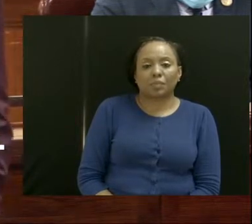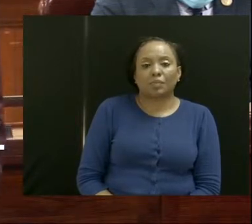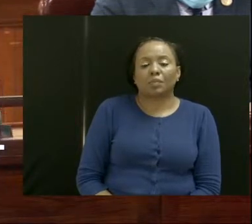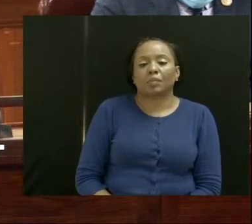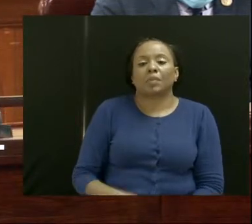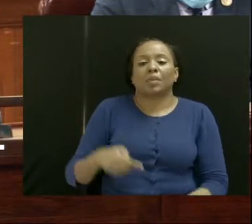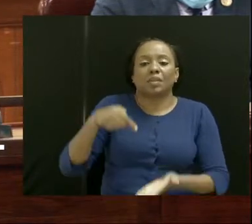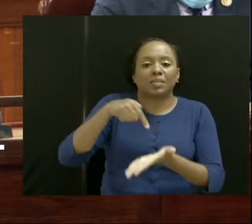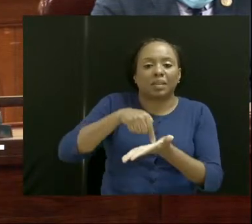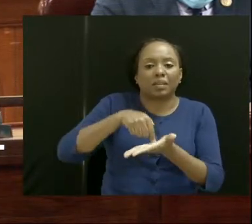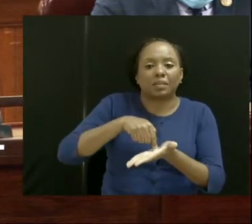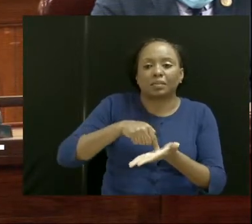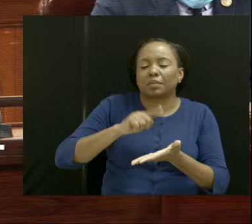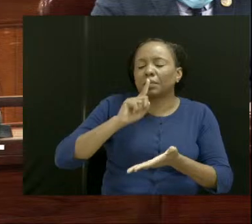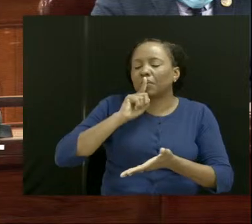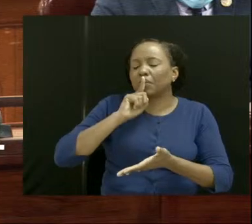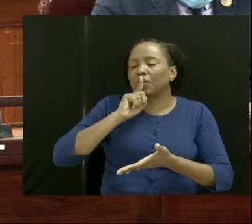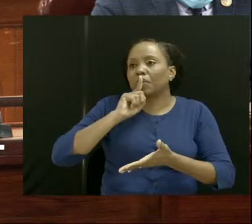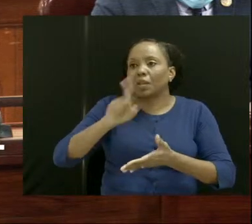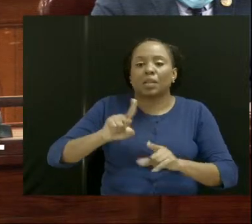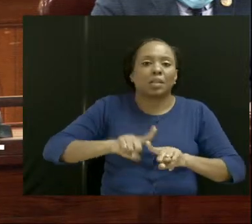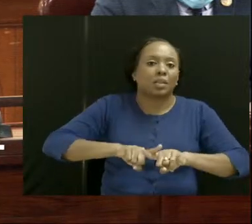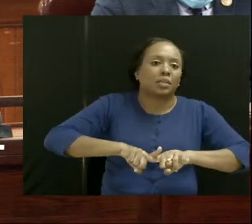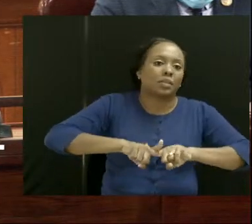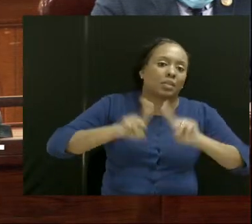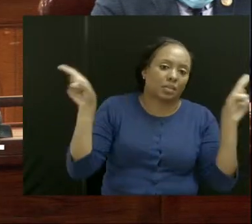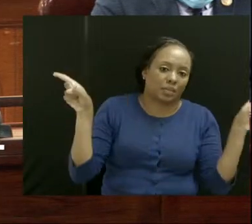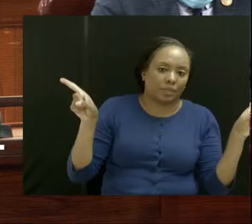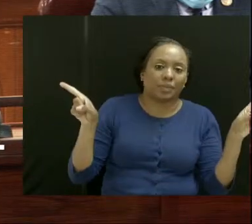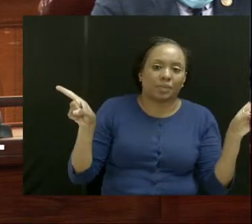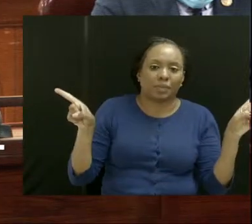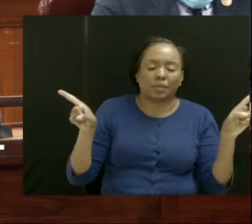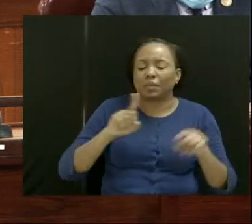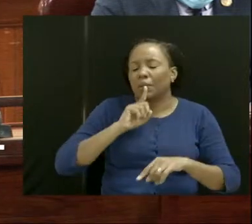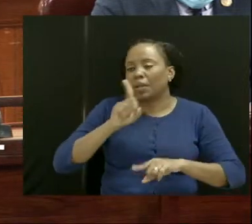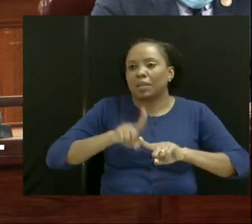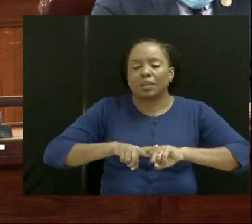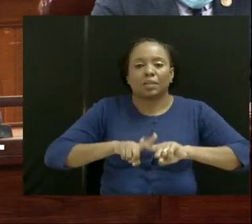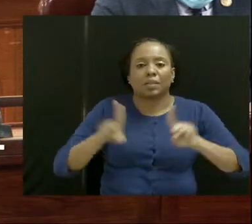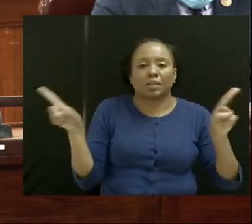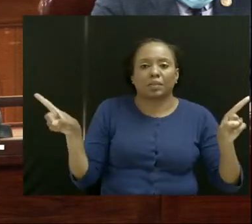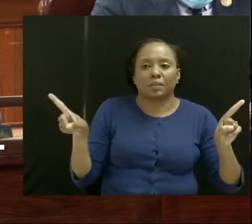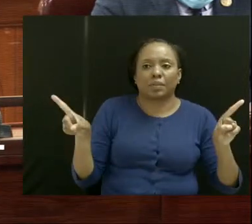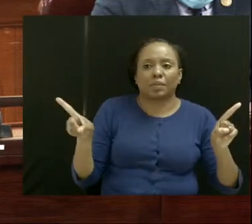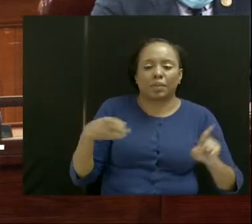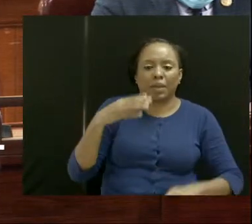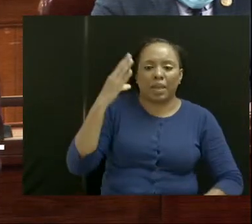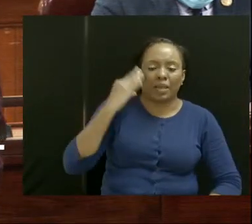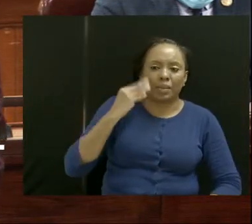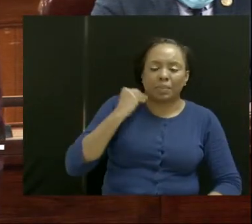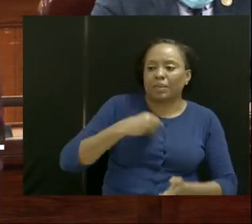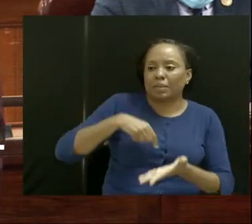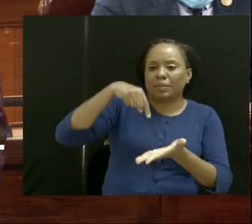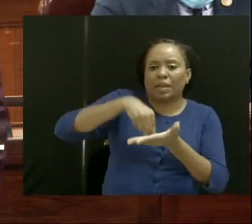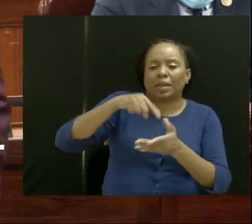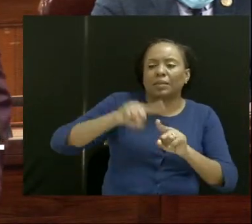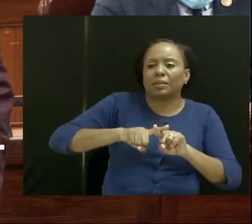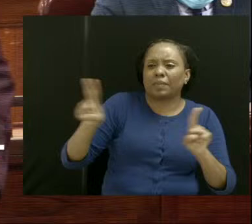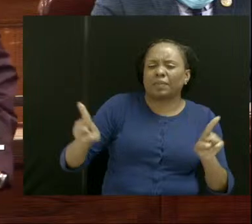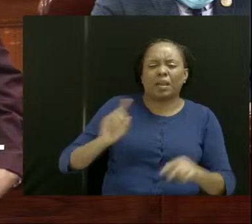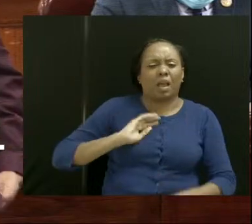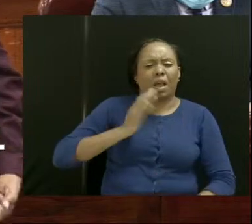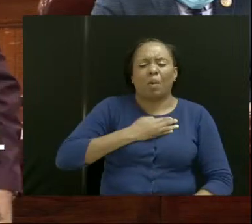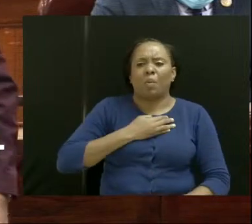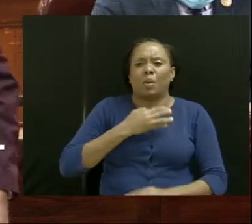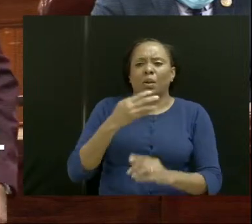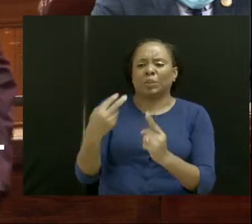face. It is seen in a different light. You see, Mr. Speaker,